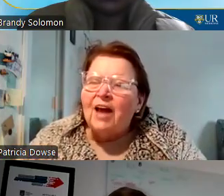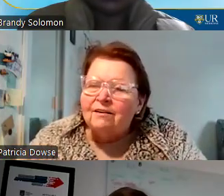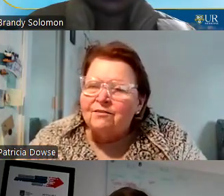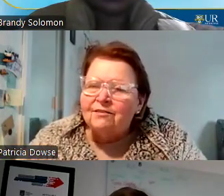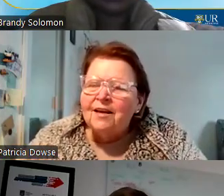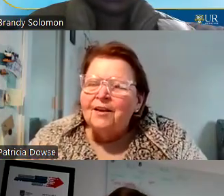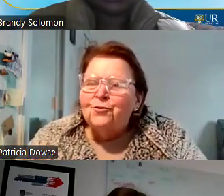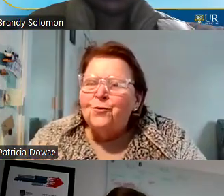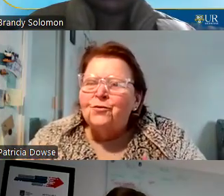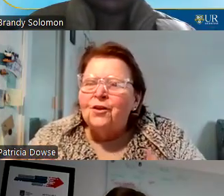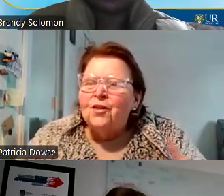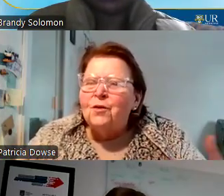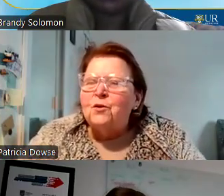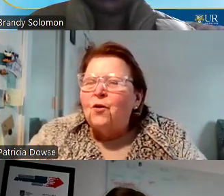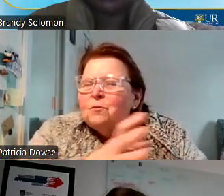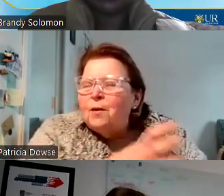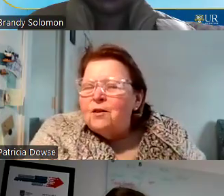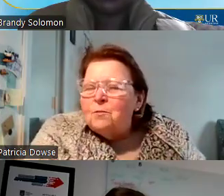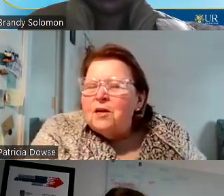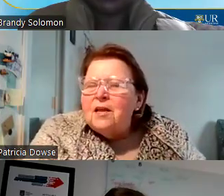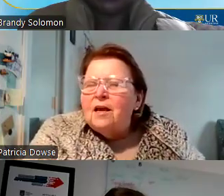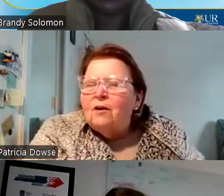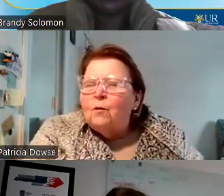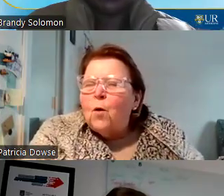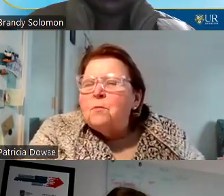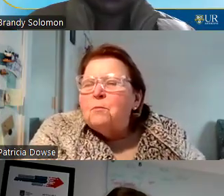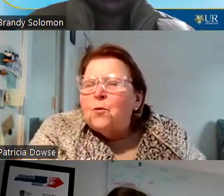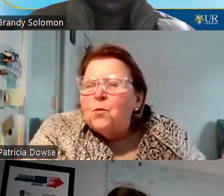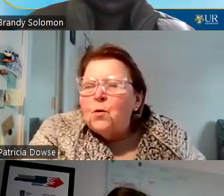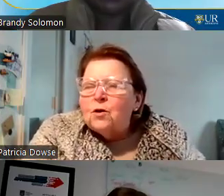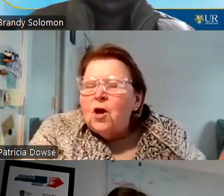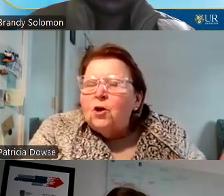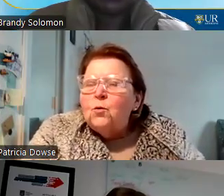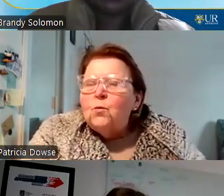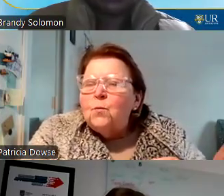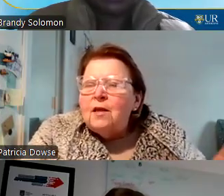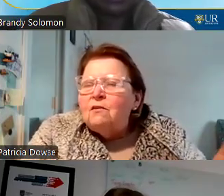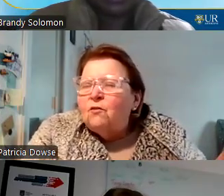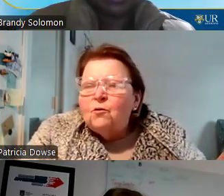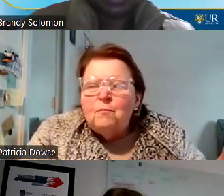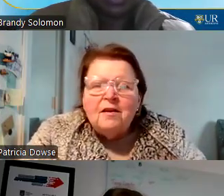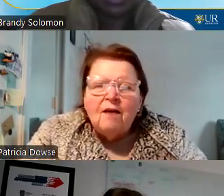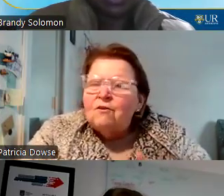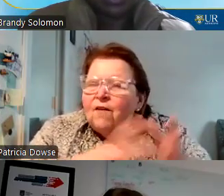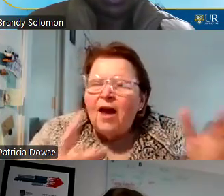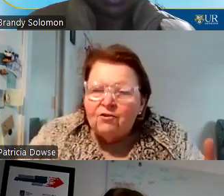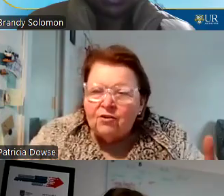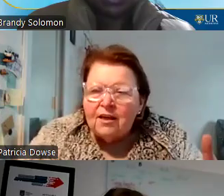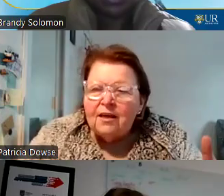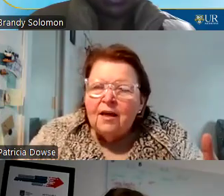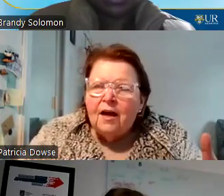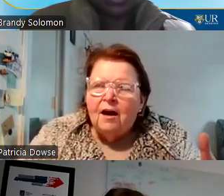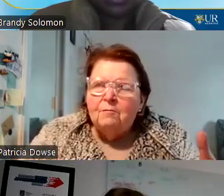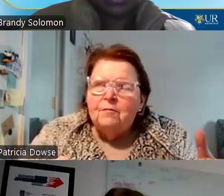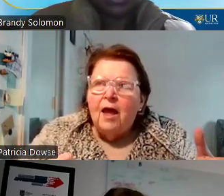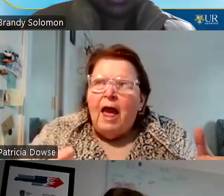a status. Yeah. So the thing we talked about in the beginning around why do people go to work, many of these folks may never have